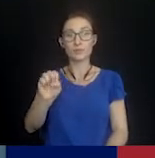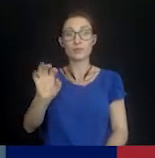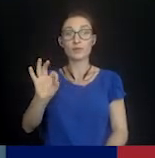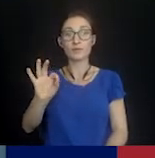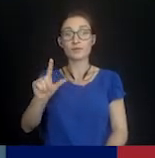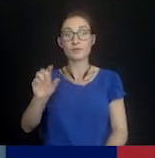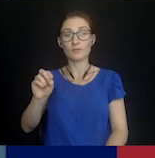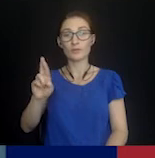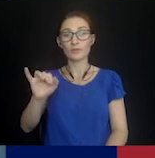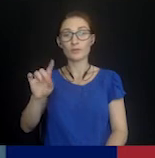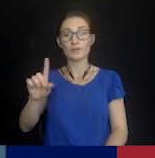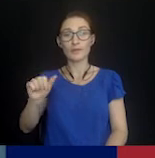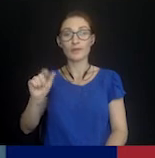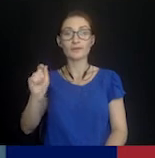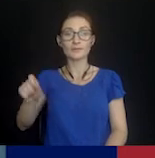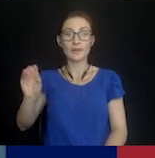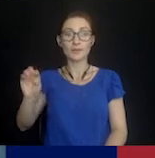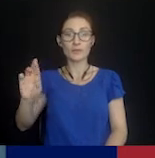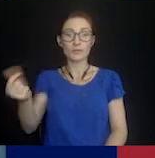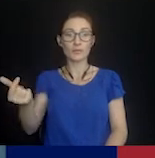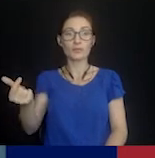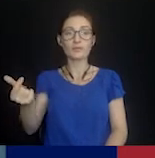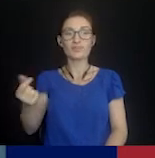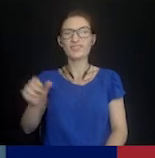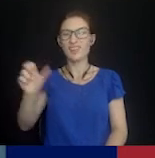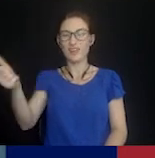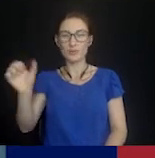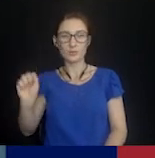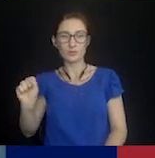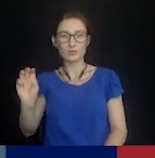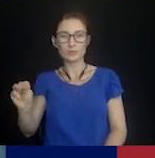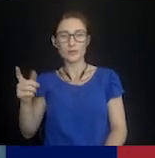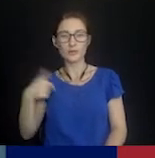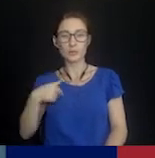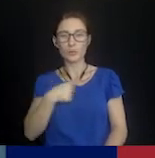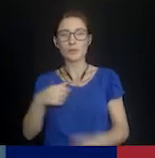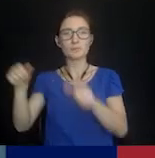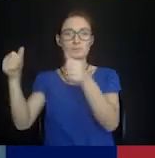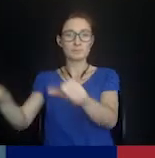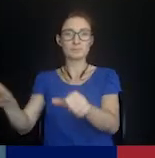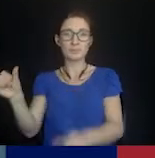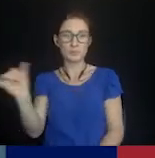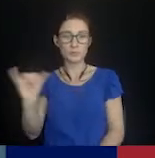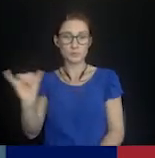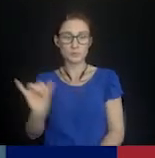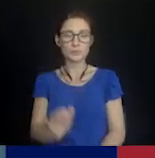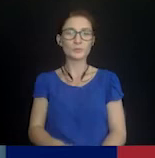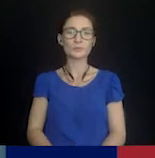accessthevoteflorida.org, and other social media sites,